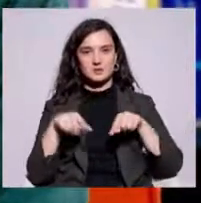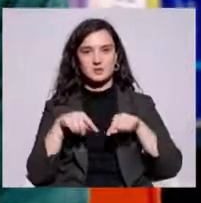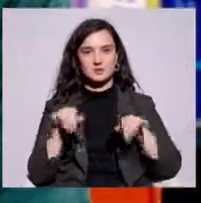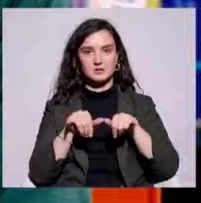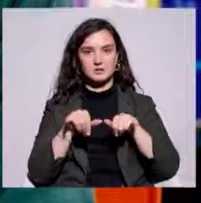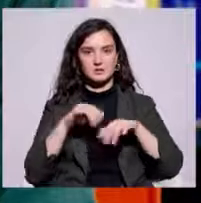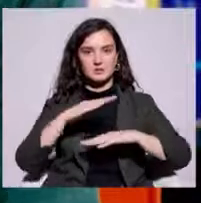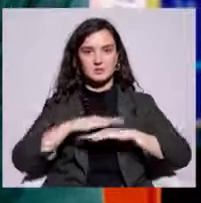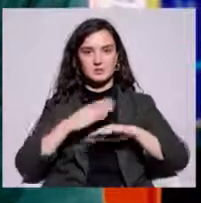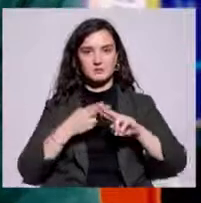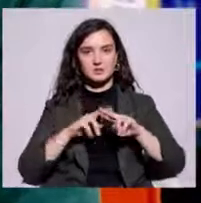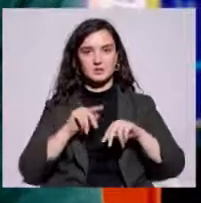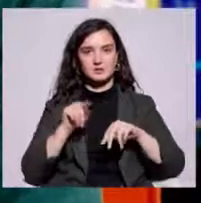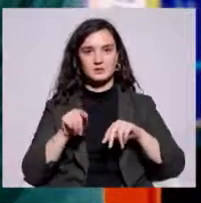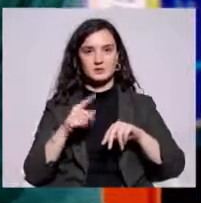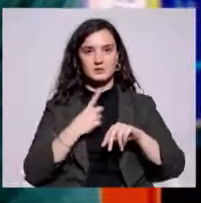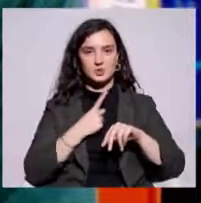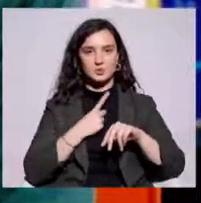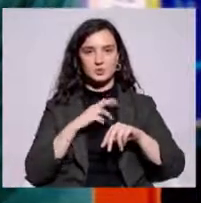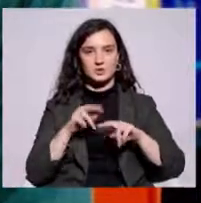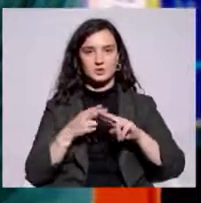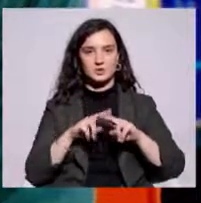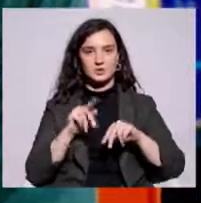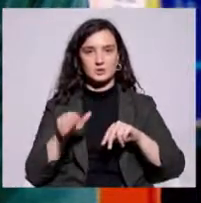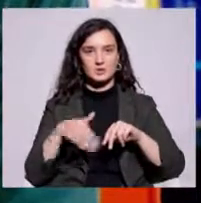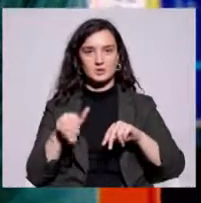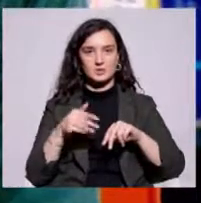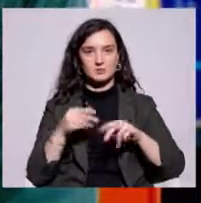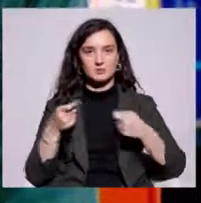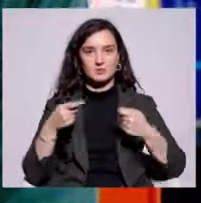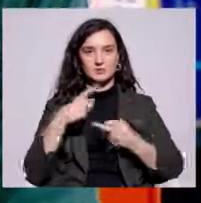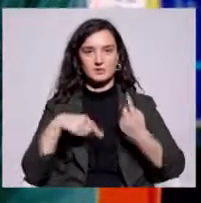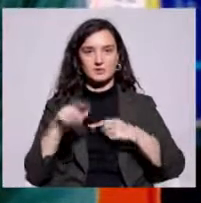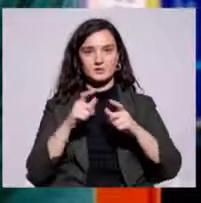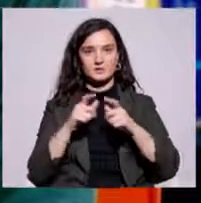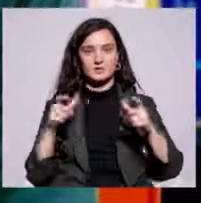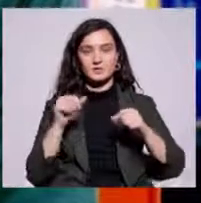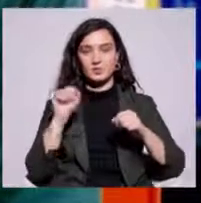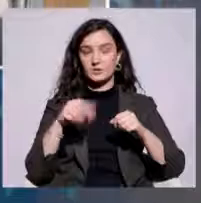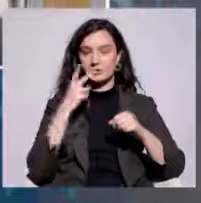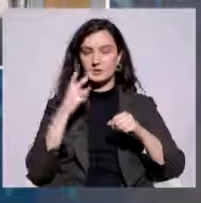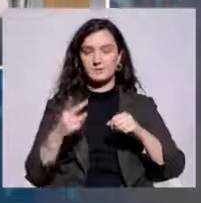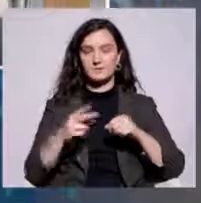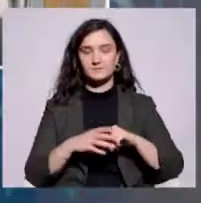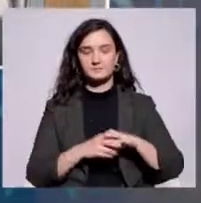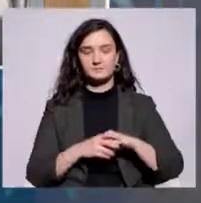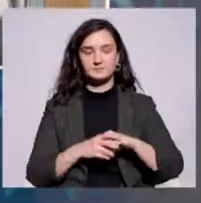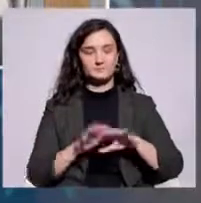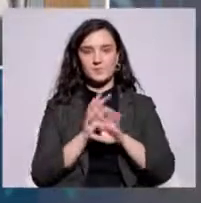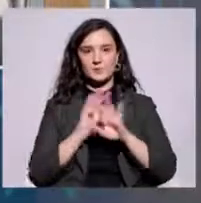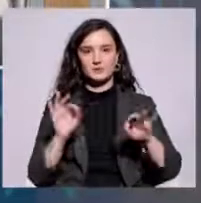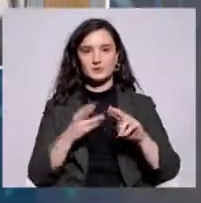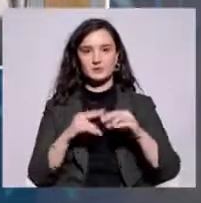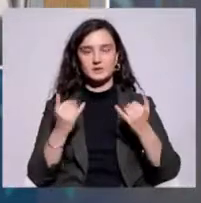the desk because it's singular and there isn't a business card that you can see. Well done,